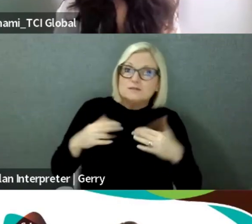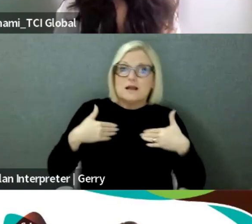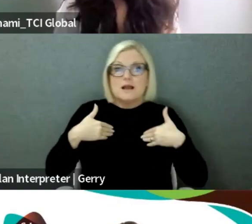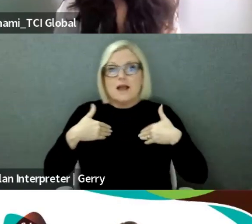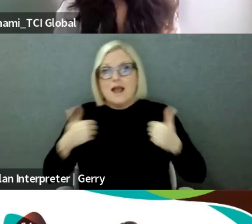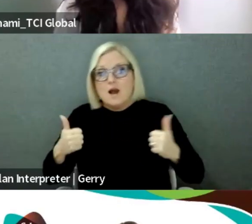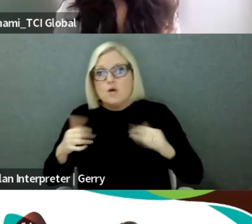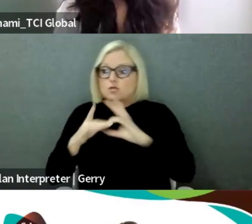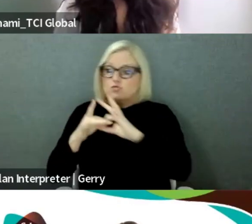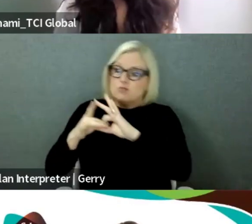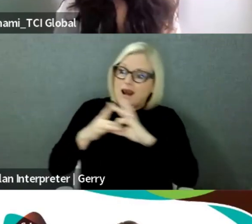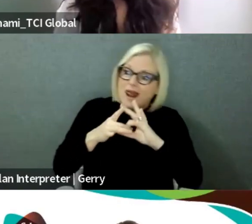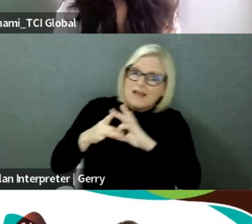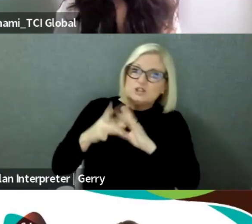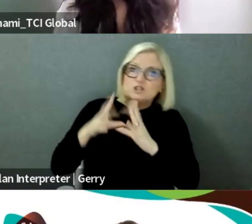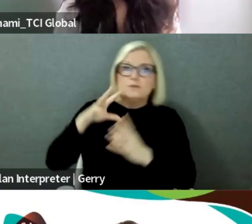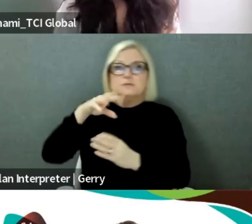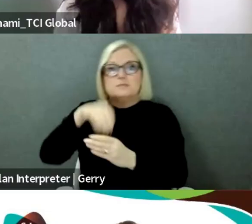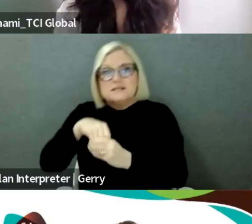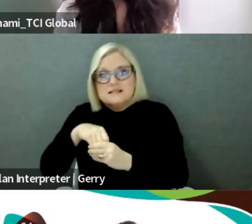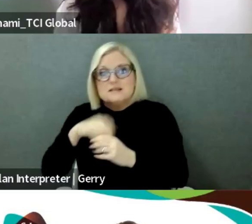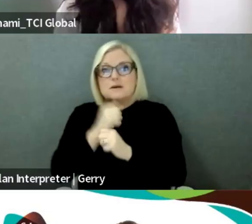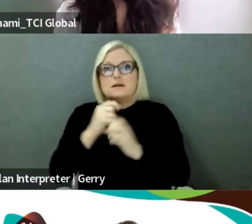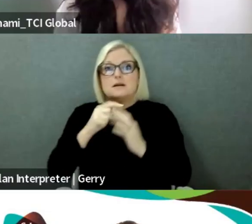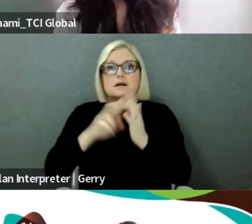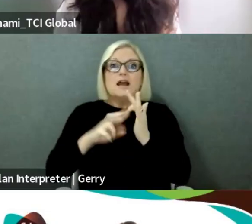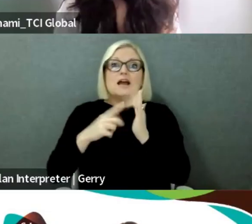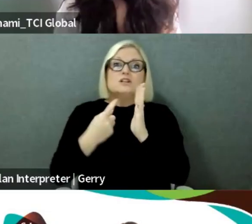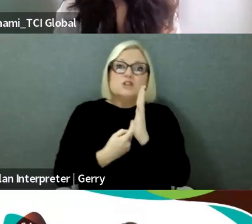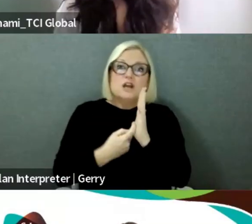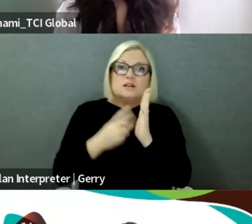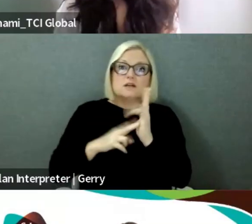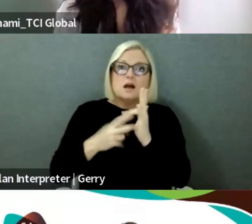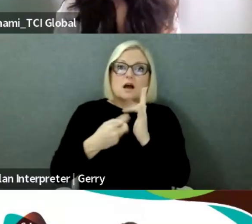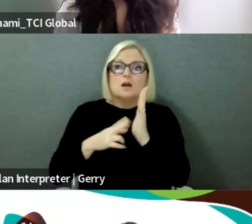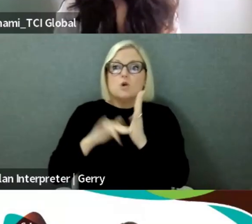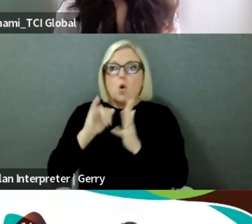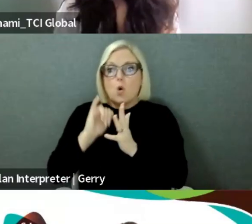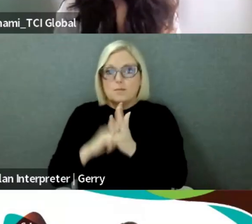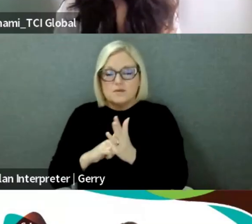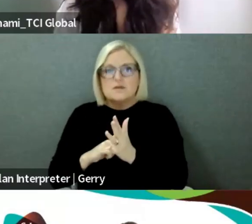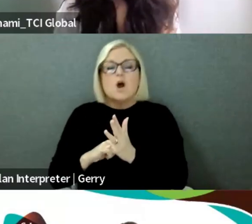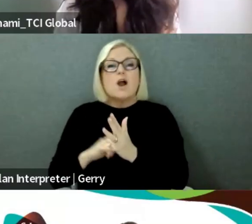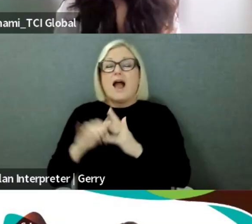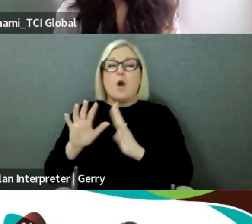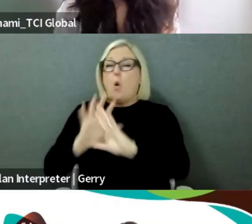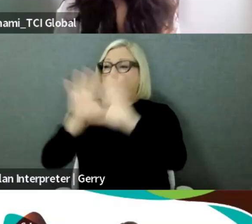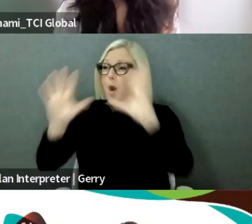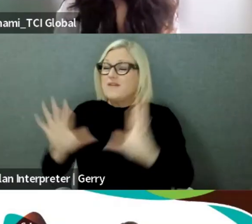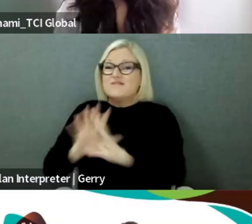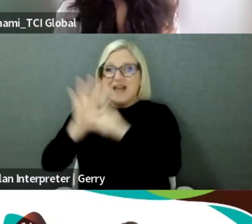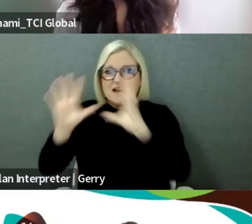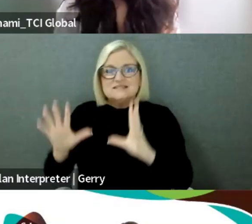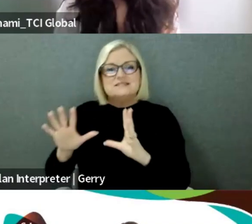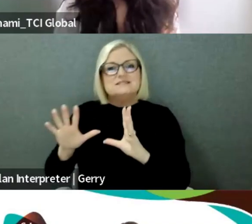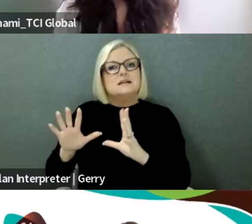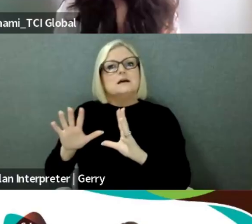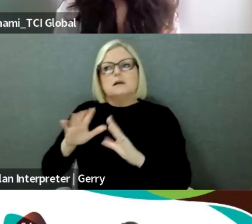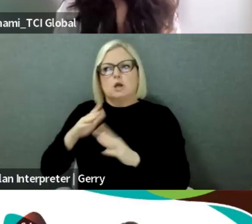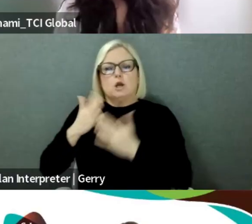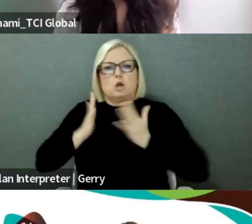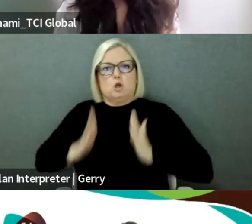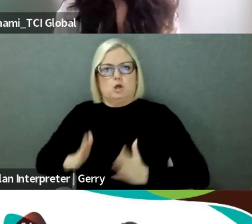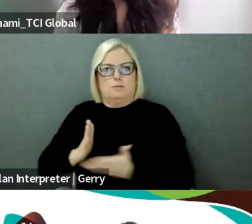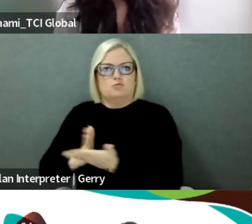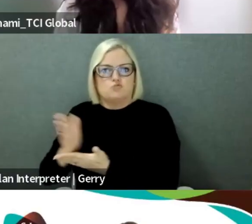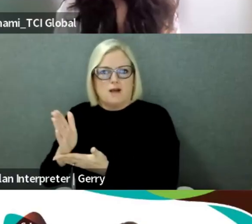participation, gender norms, not just clinical care. And it's got to be embedded in